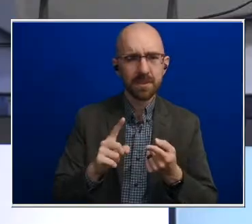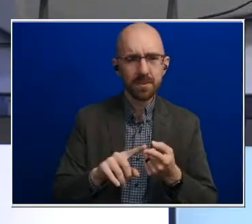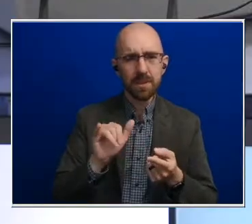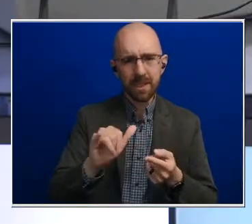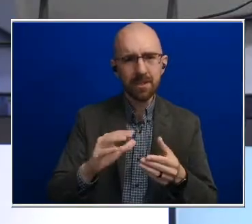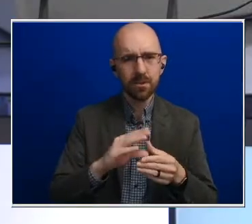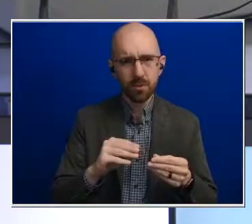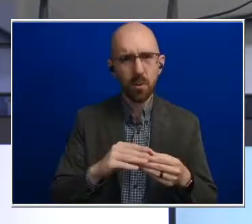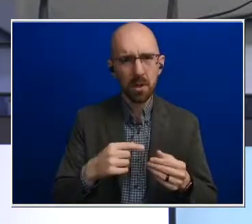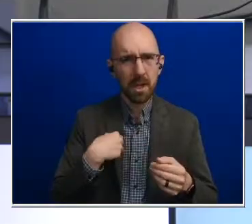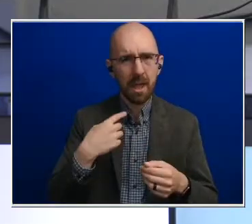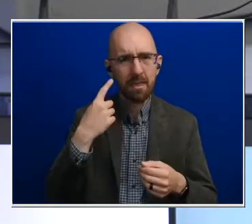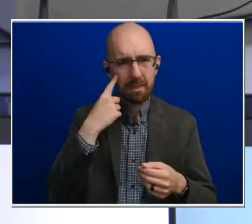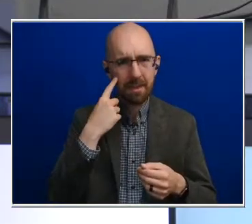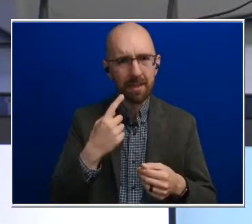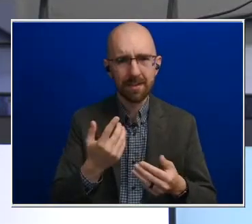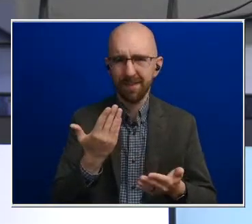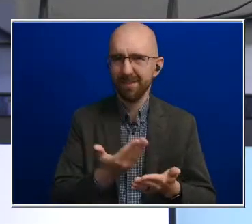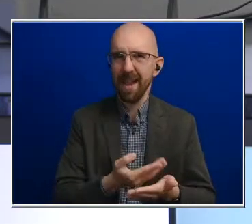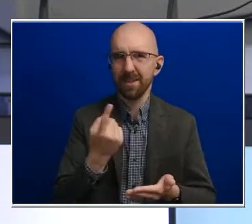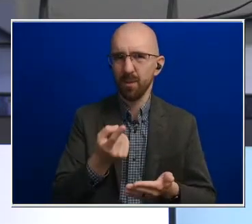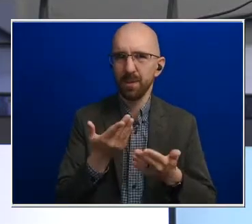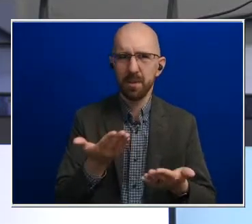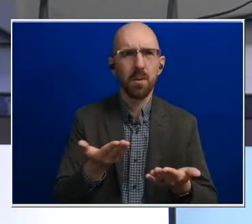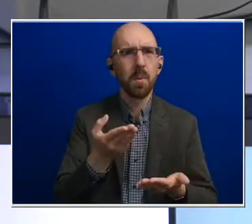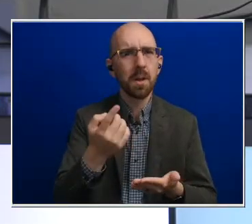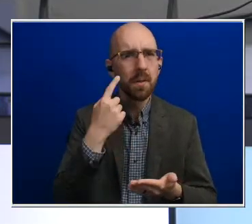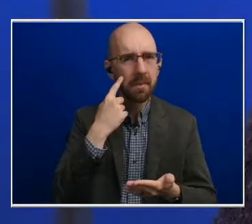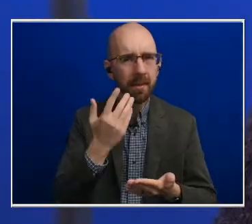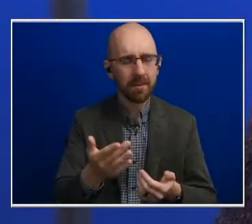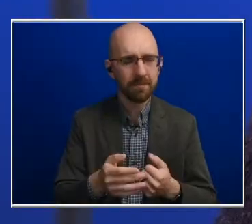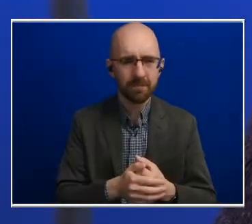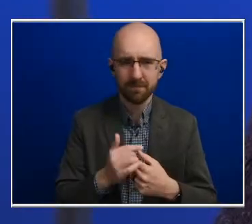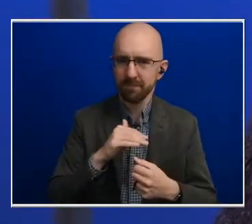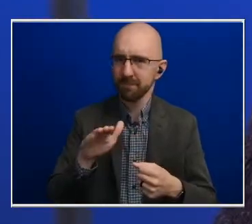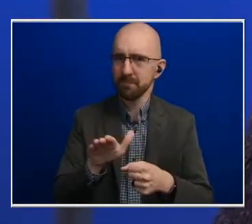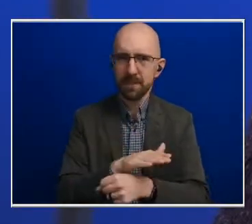fact it's always been there. What do you think? I completely agree.